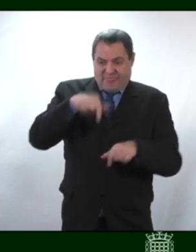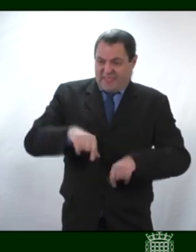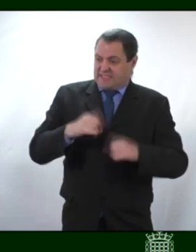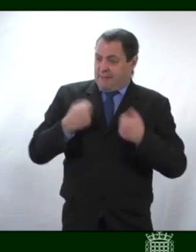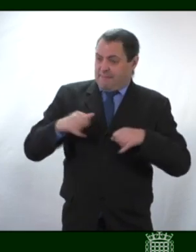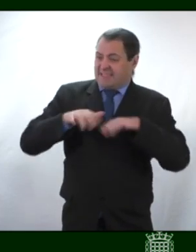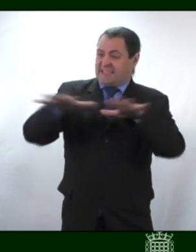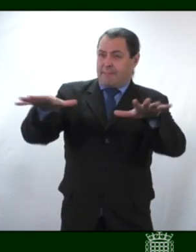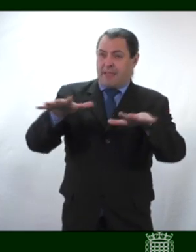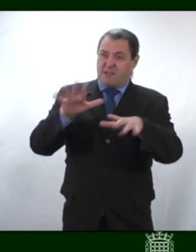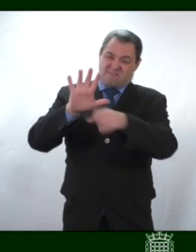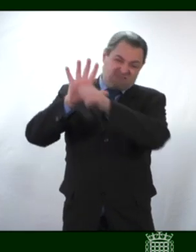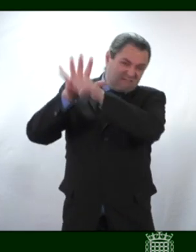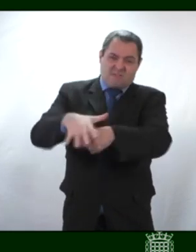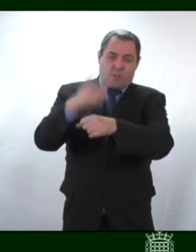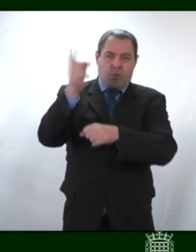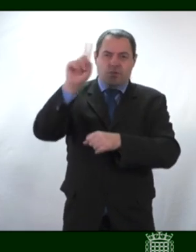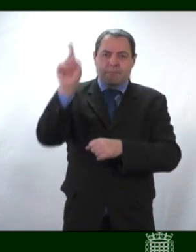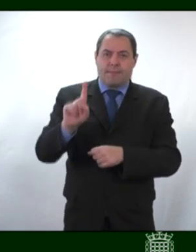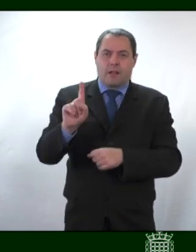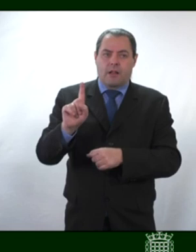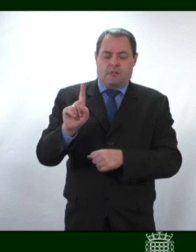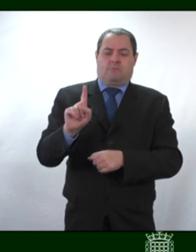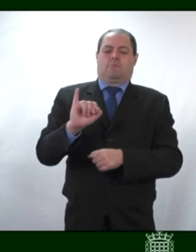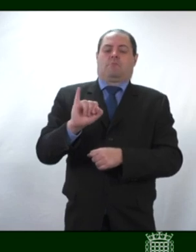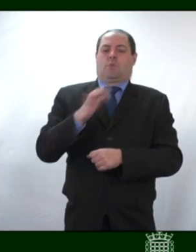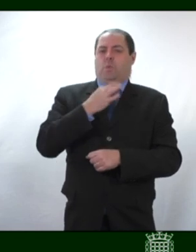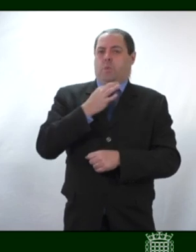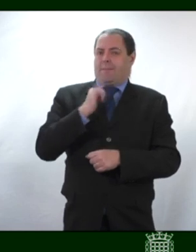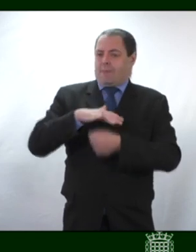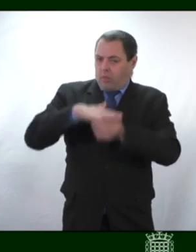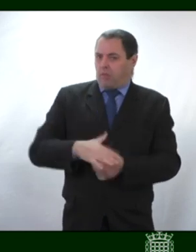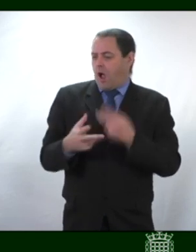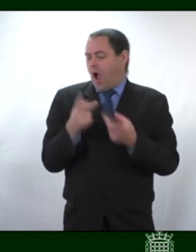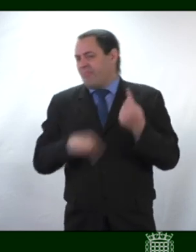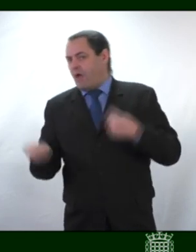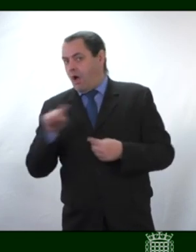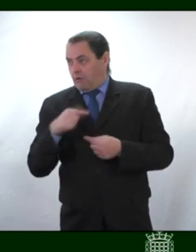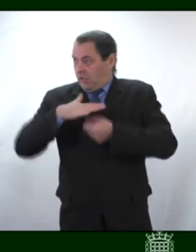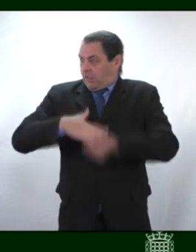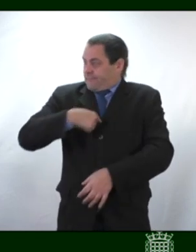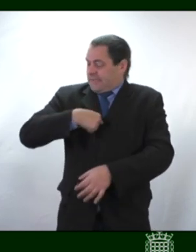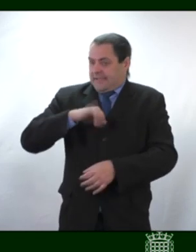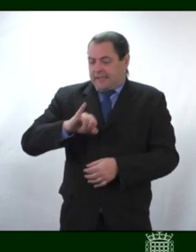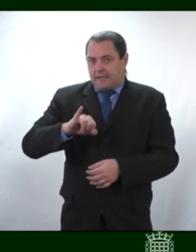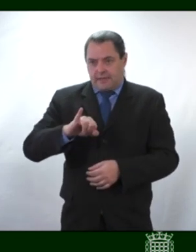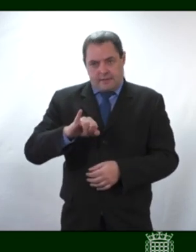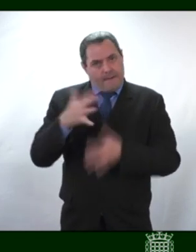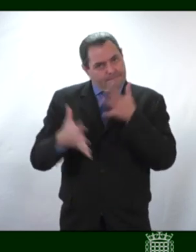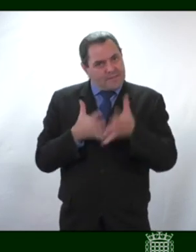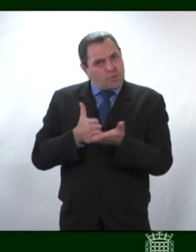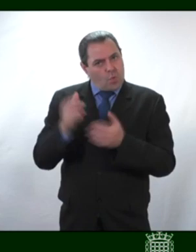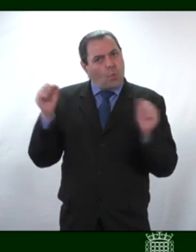in one part of the country, then they will be prepared to do it to people in all parts of the country as well. And the result will be a winter